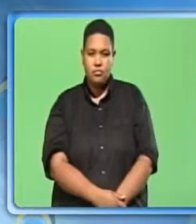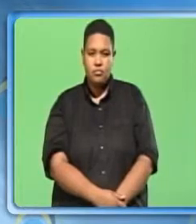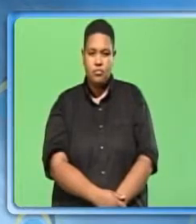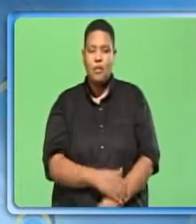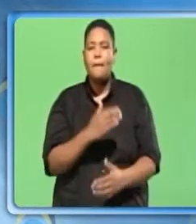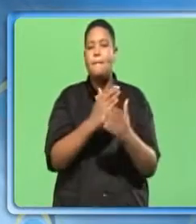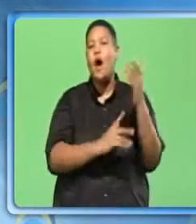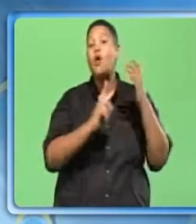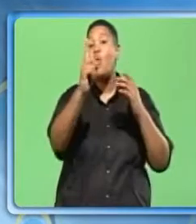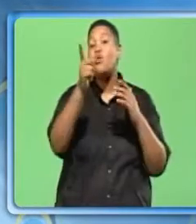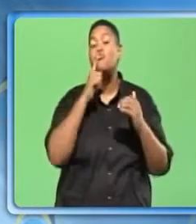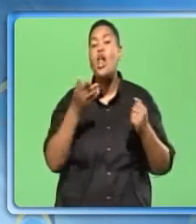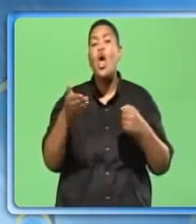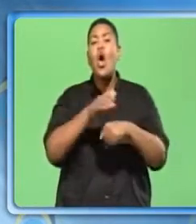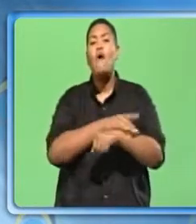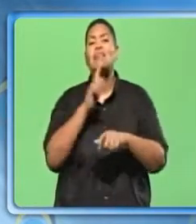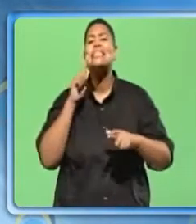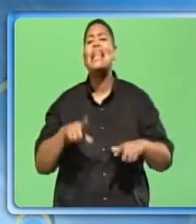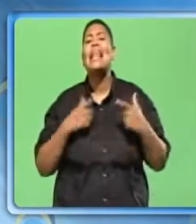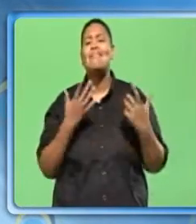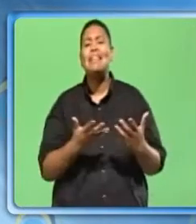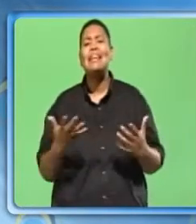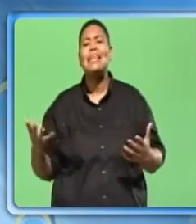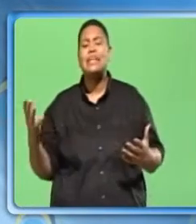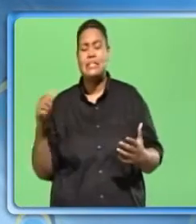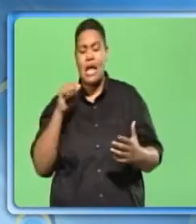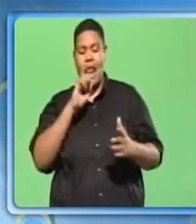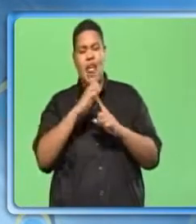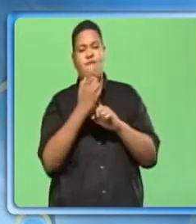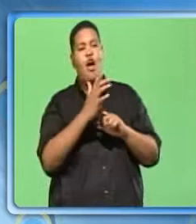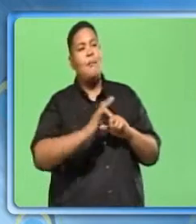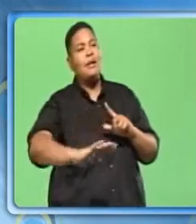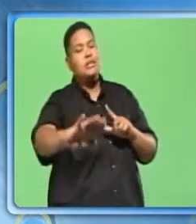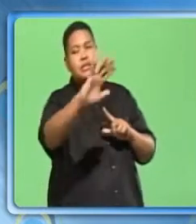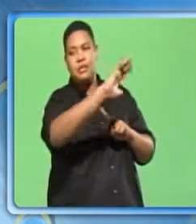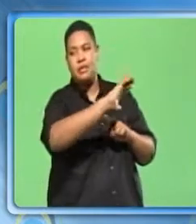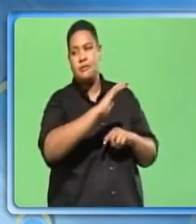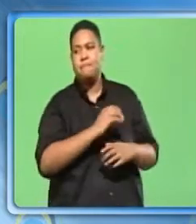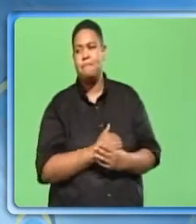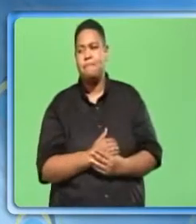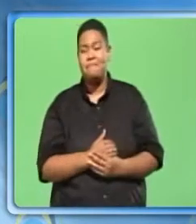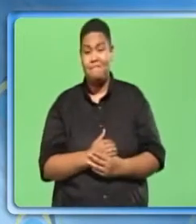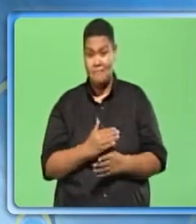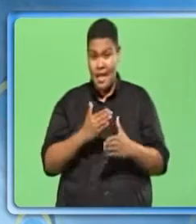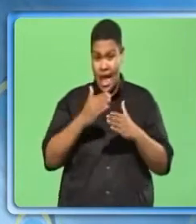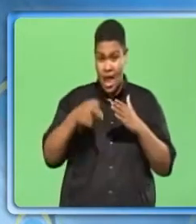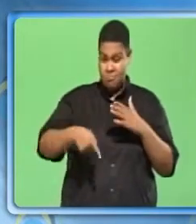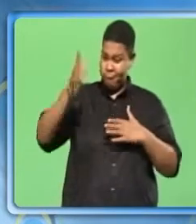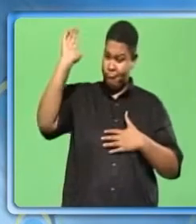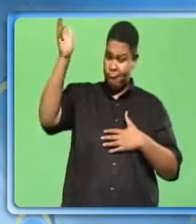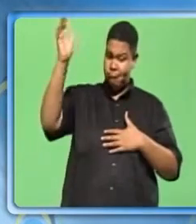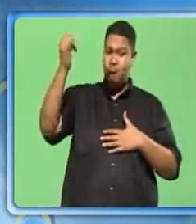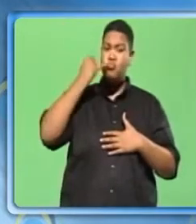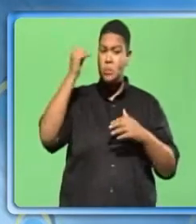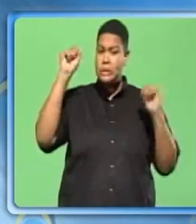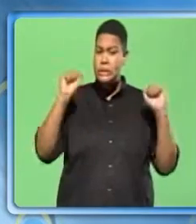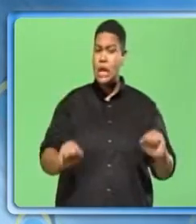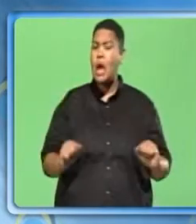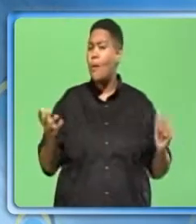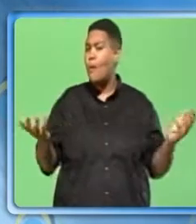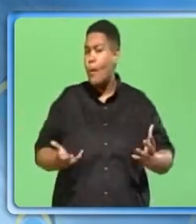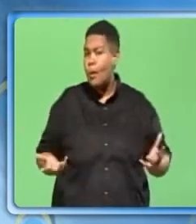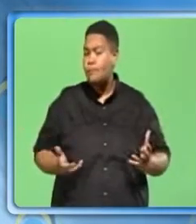Part 1 covers living things and the environment. At the end of this section, you should be able